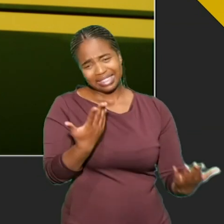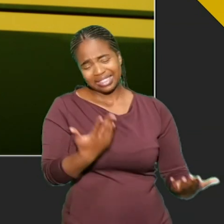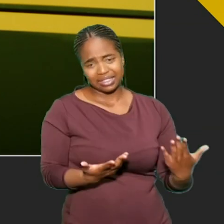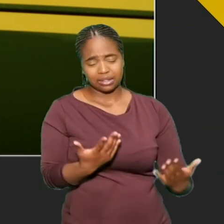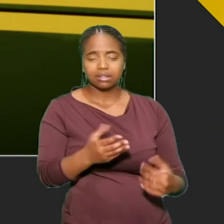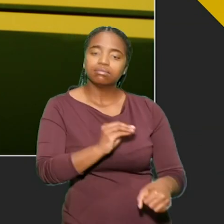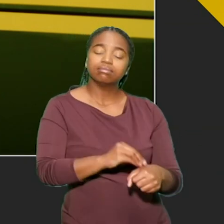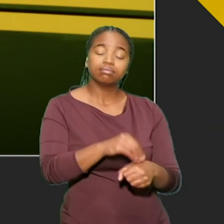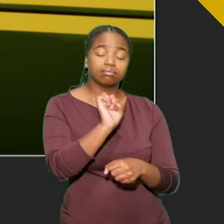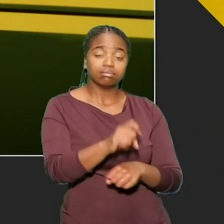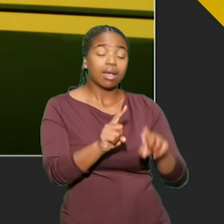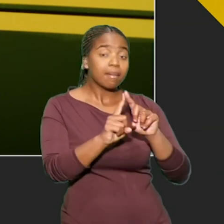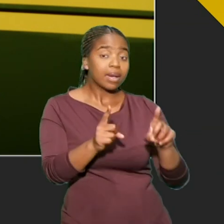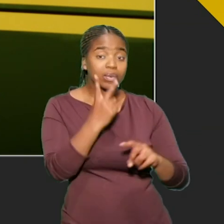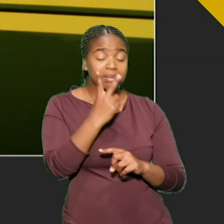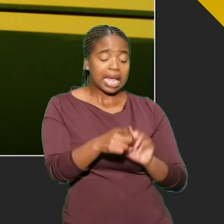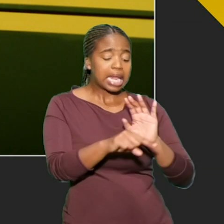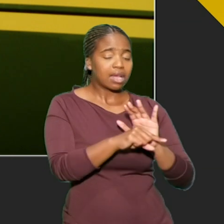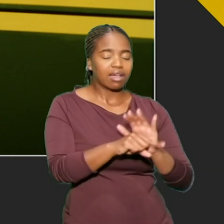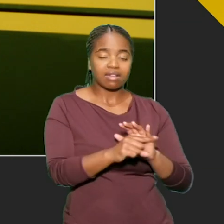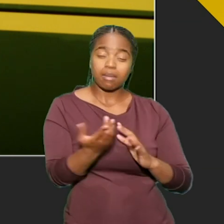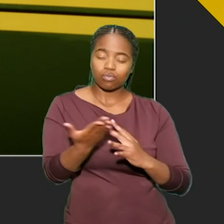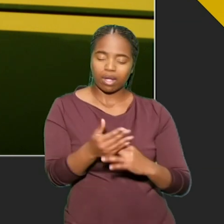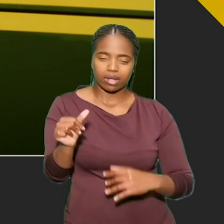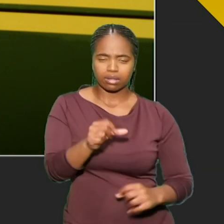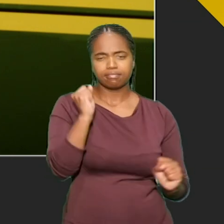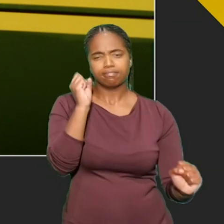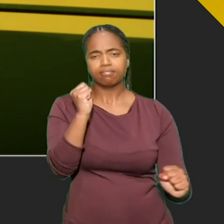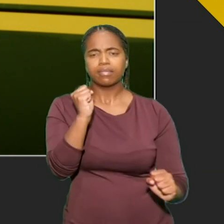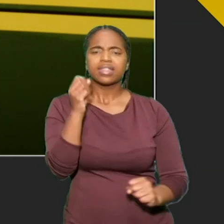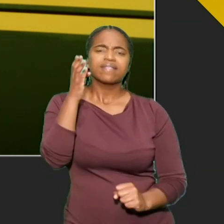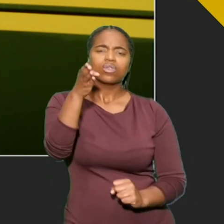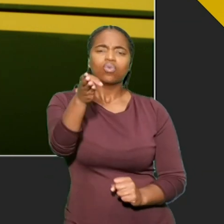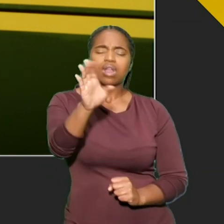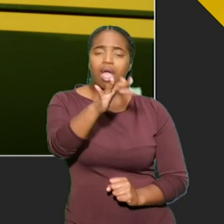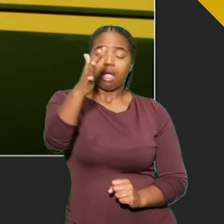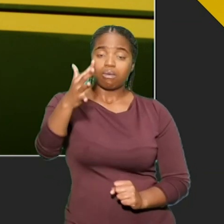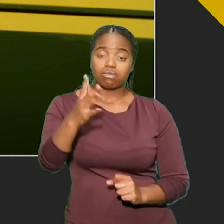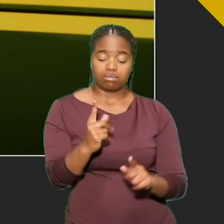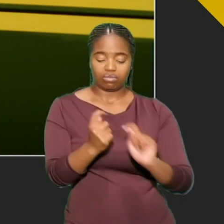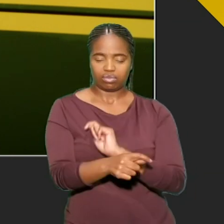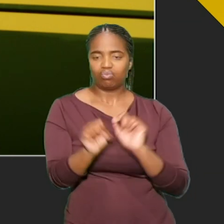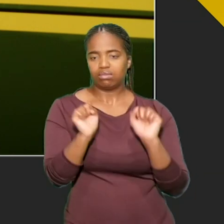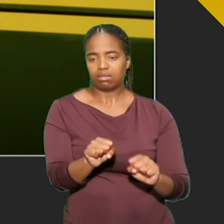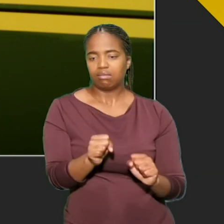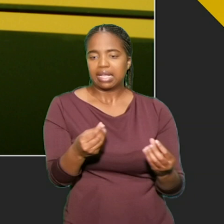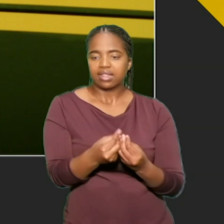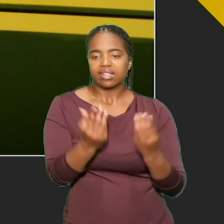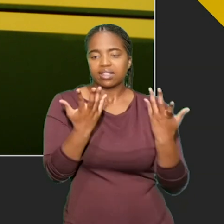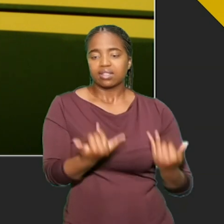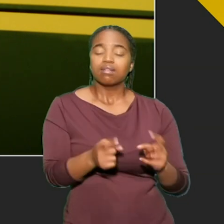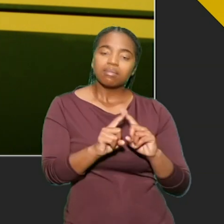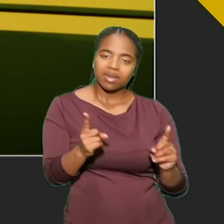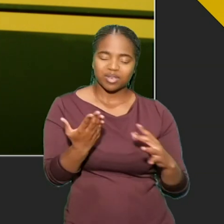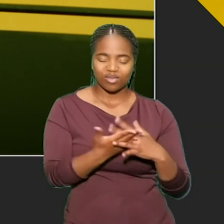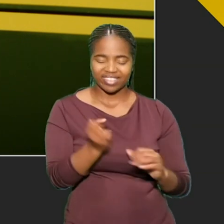king. But we cannot look at just the negatives, because after the break, Sibuga the future and how we can possibly change the way things are currently, but we do